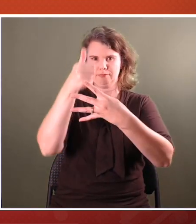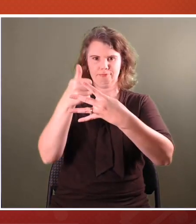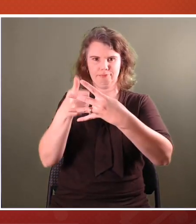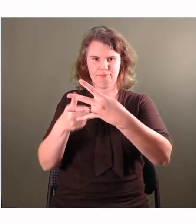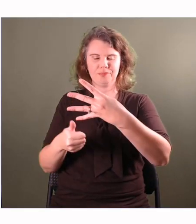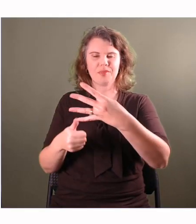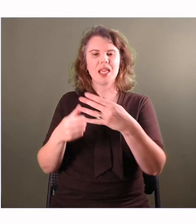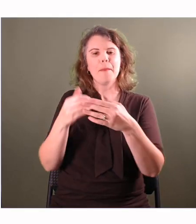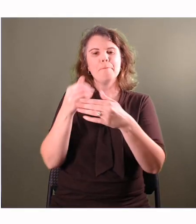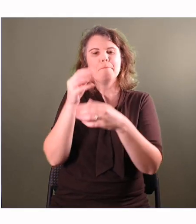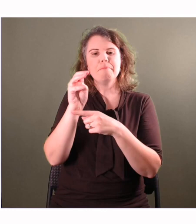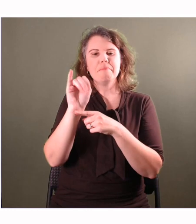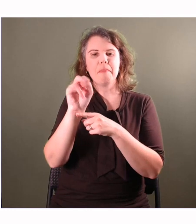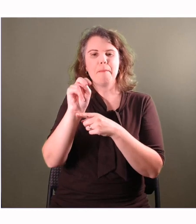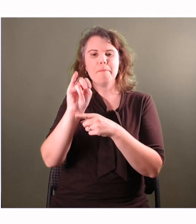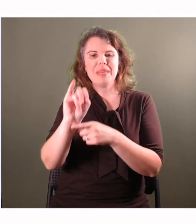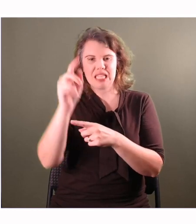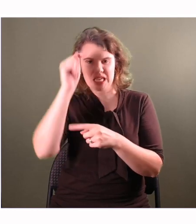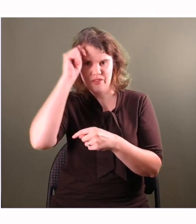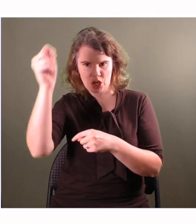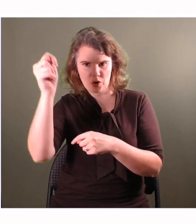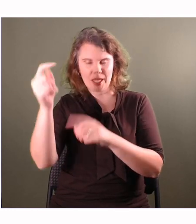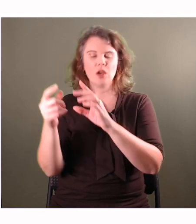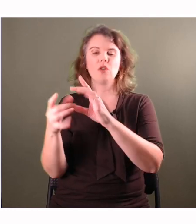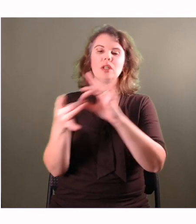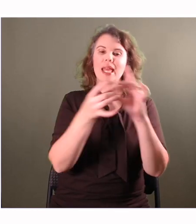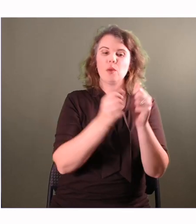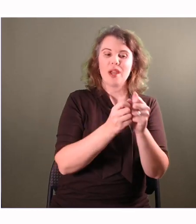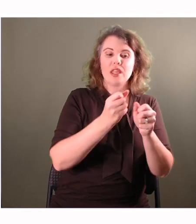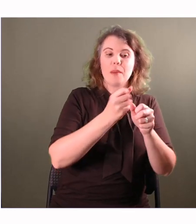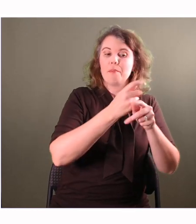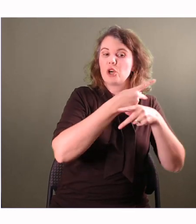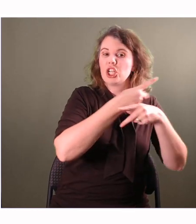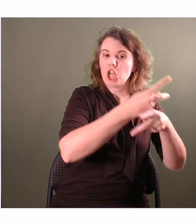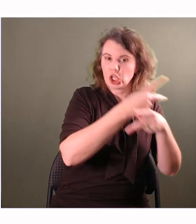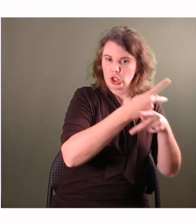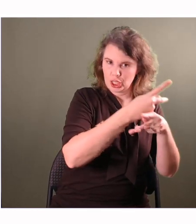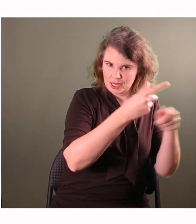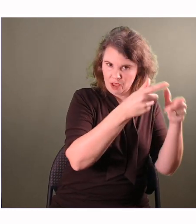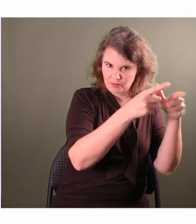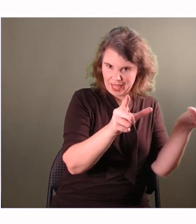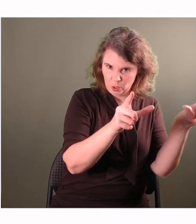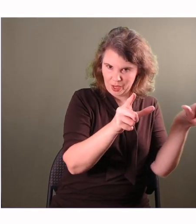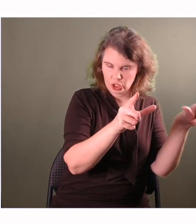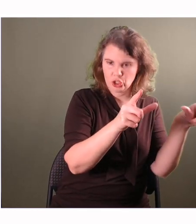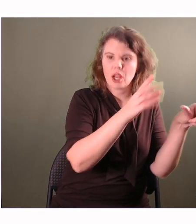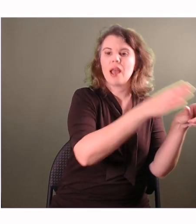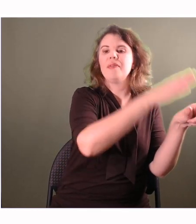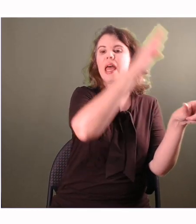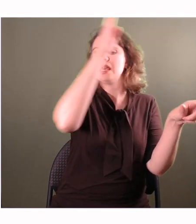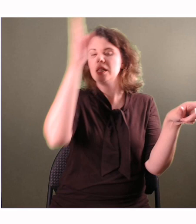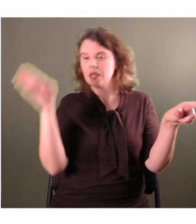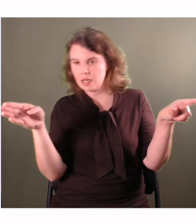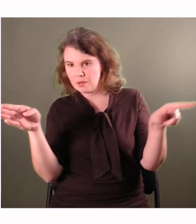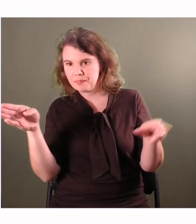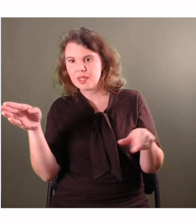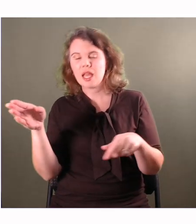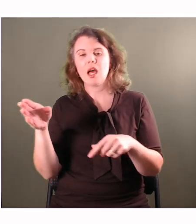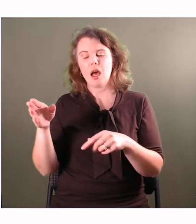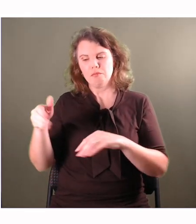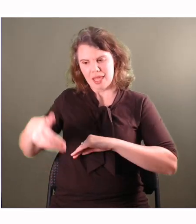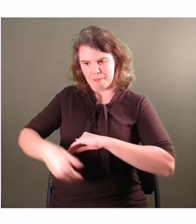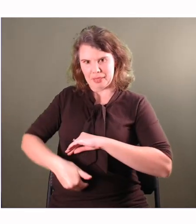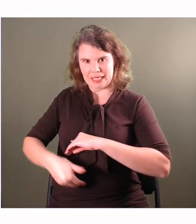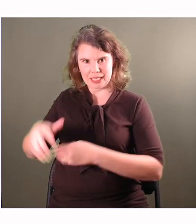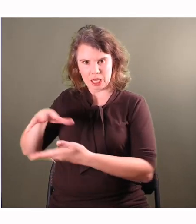mini-theories. We're going to start with a production mini-theory in the language domain. Then we're going to move over to the memory side and present a